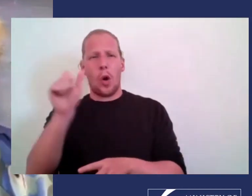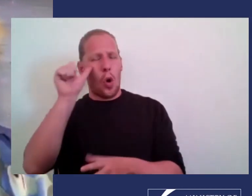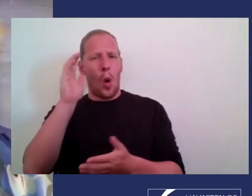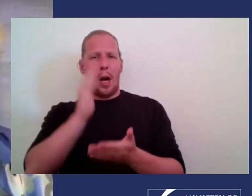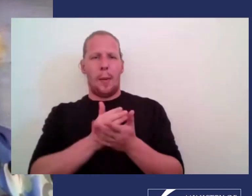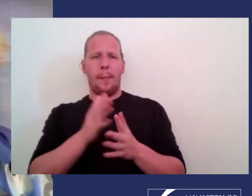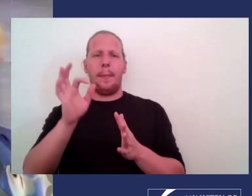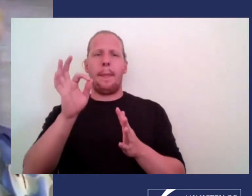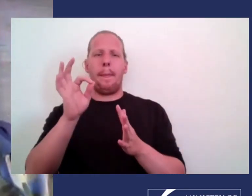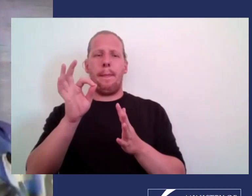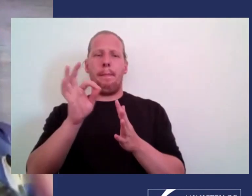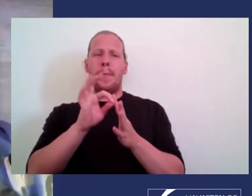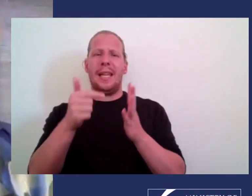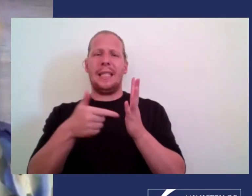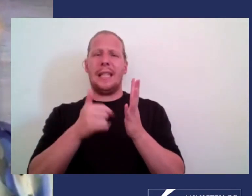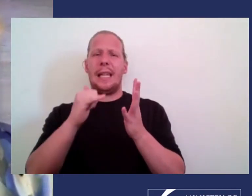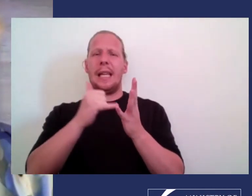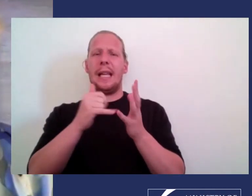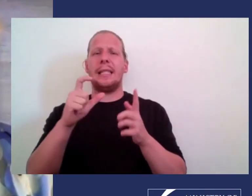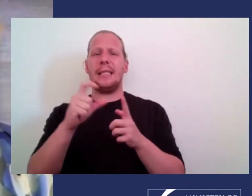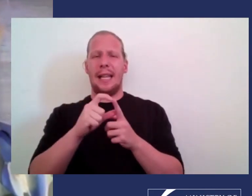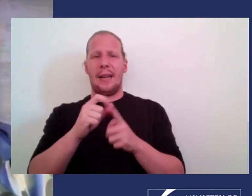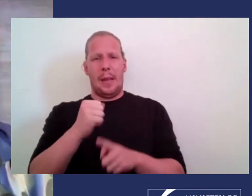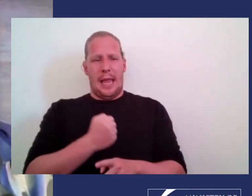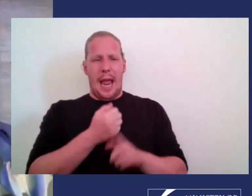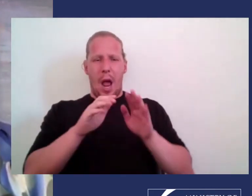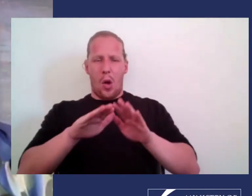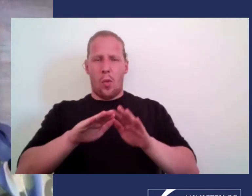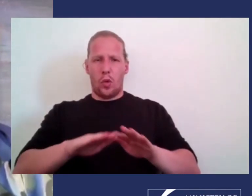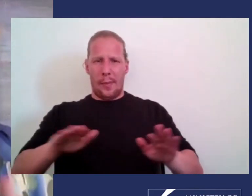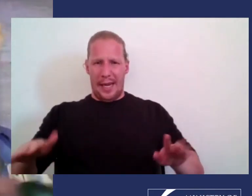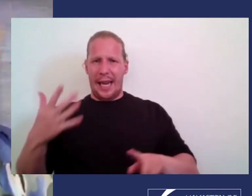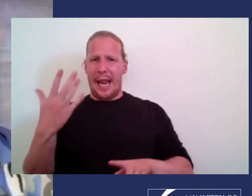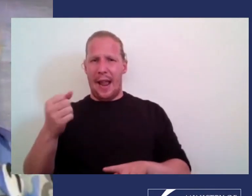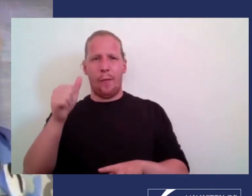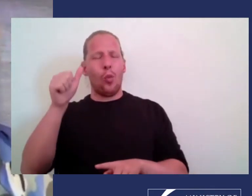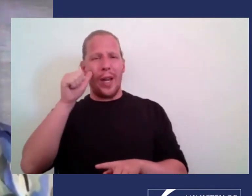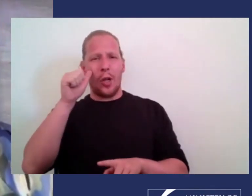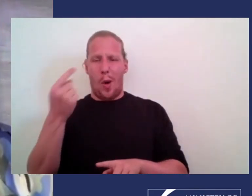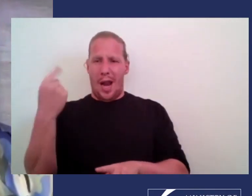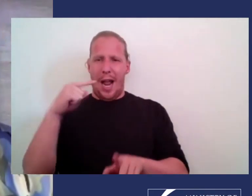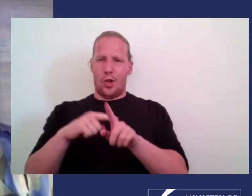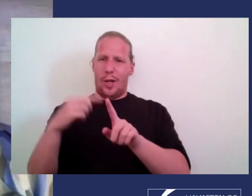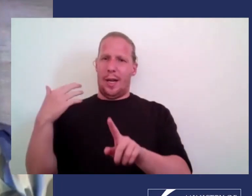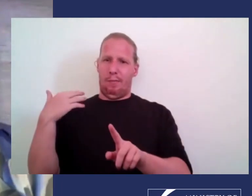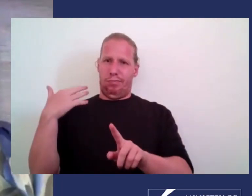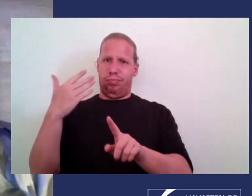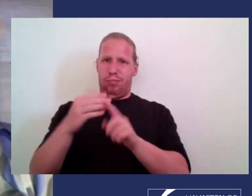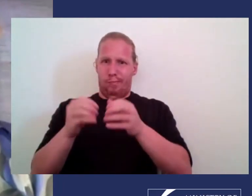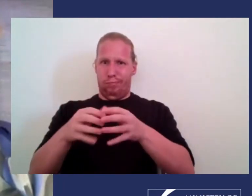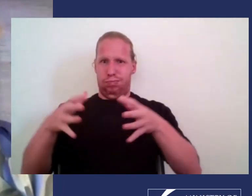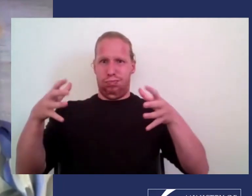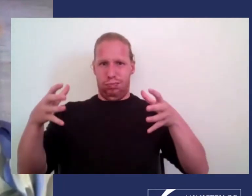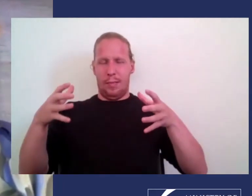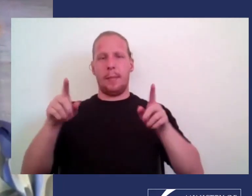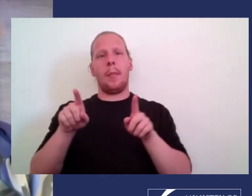tamariki mokopuna are having, as we've heard, huge numbers last year, and there will be more. So that's